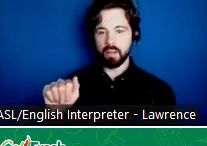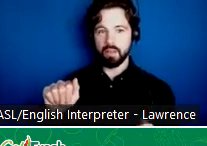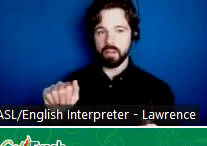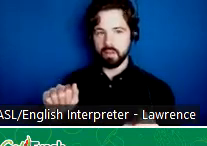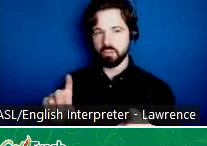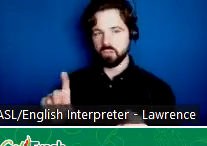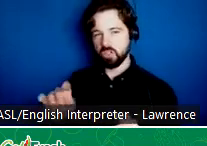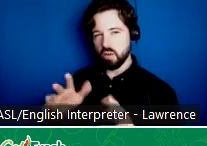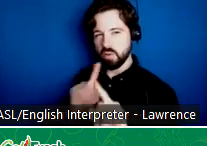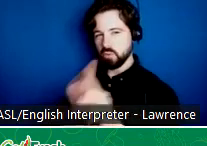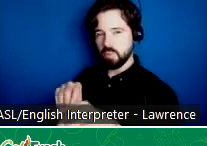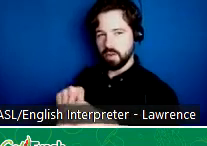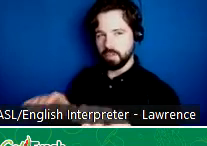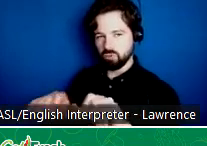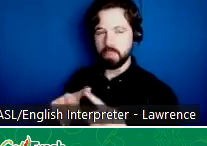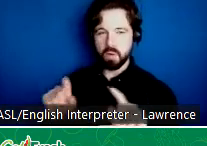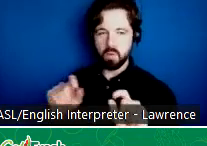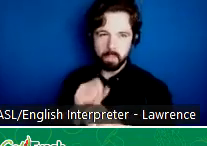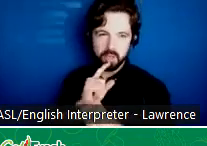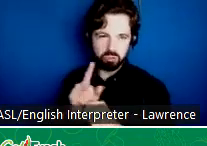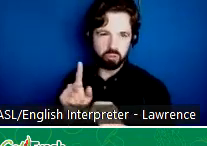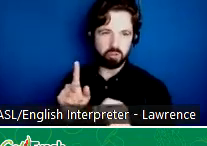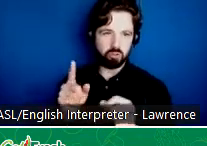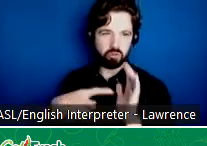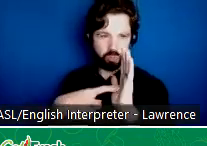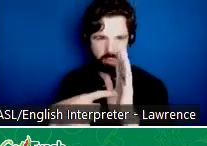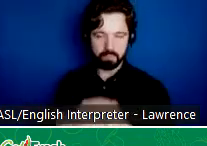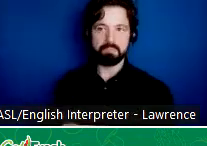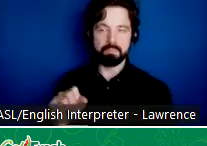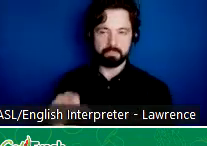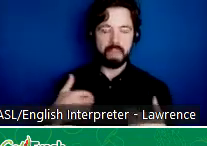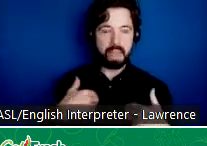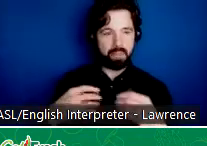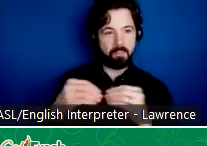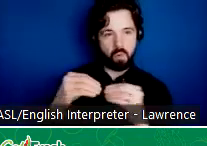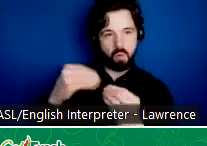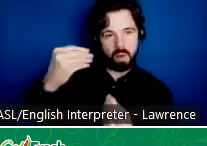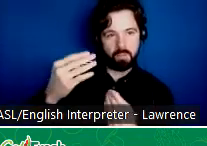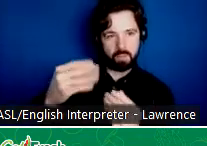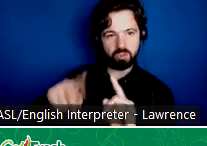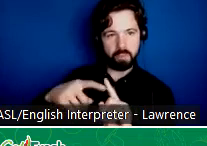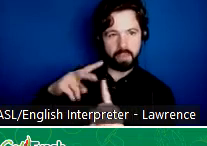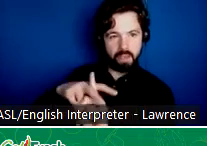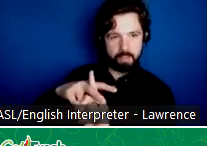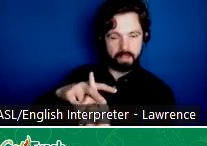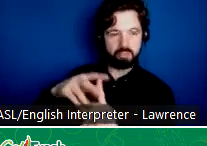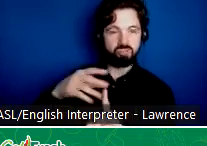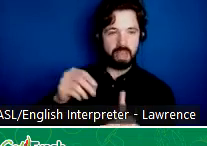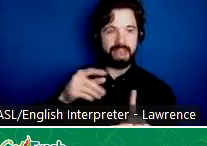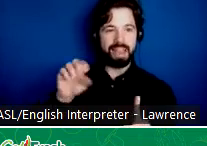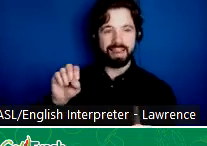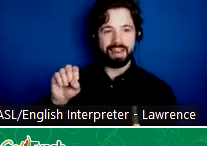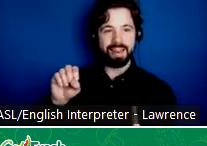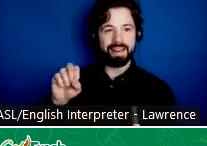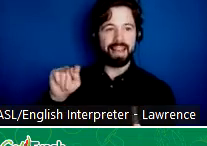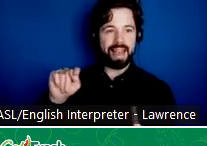want to make sure that I highlight it. So we will have additional information regarding the application and outreach that can be provided